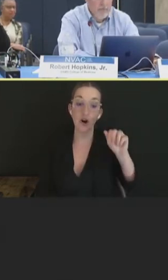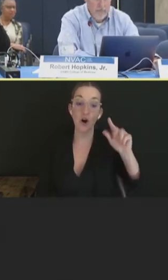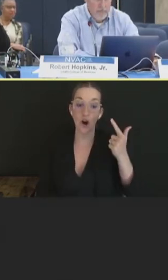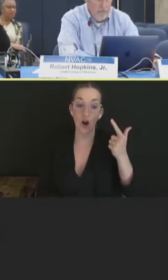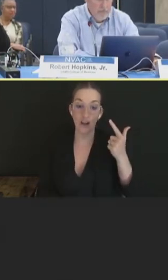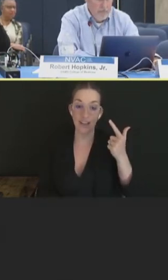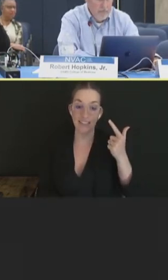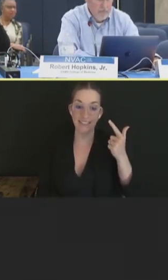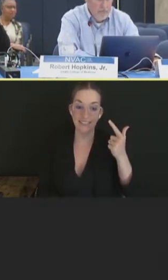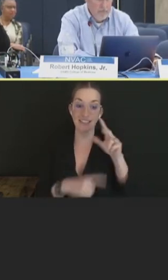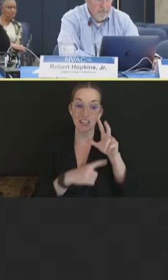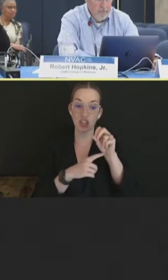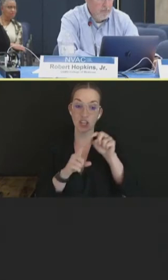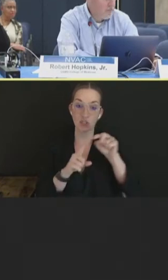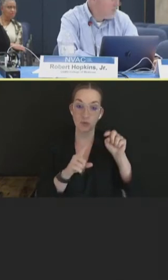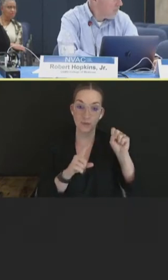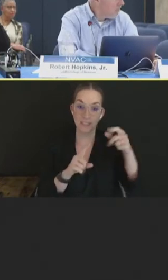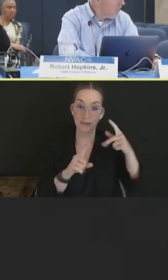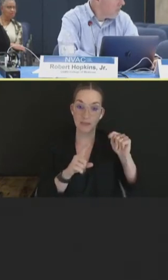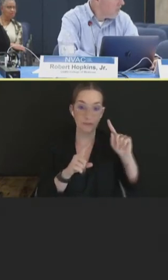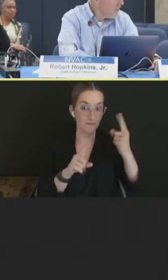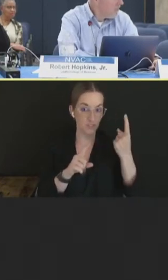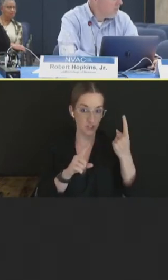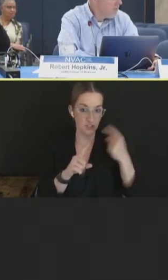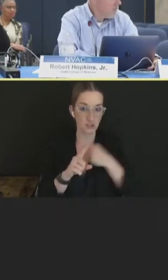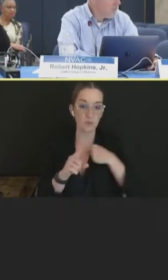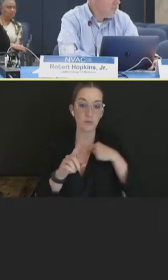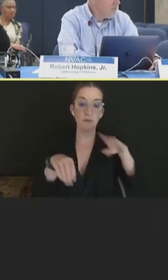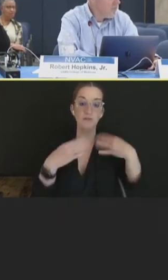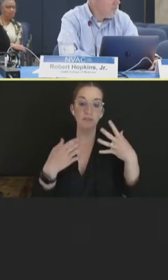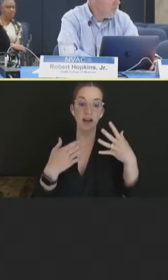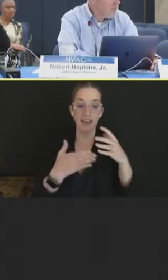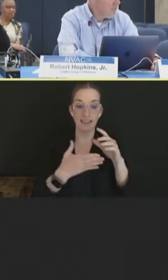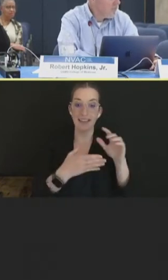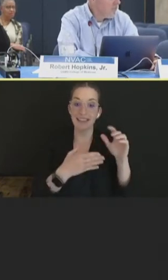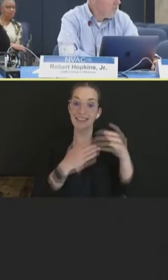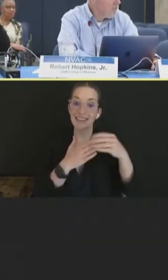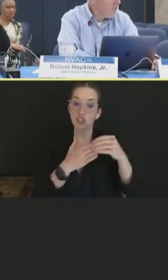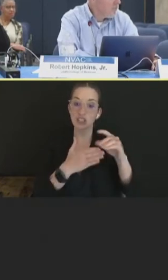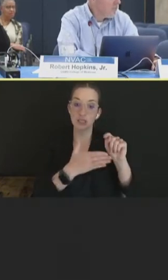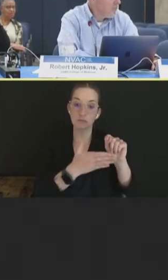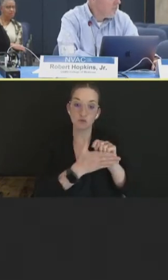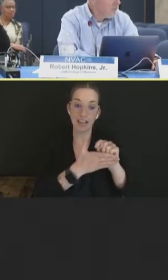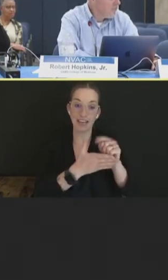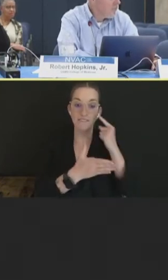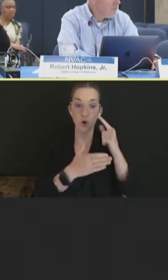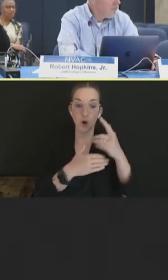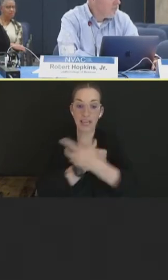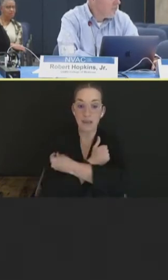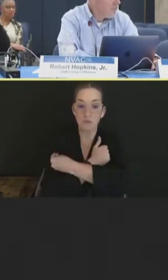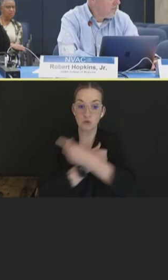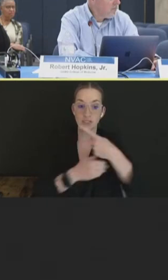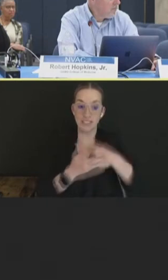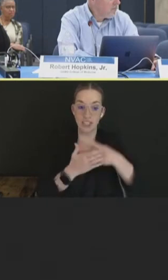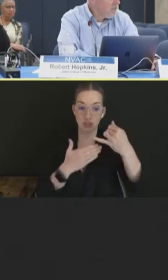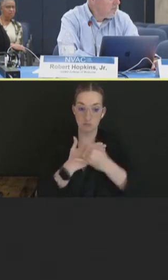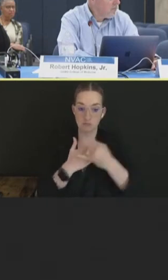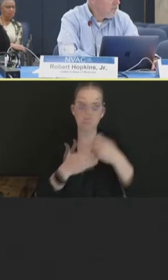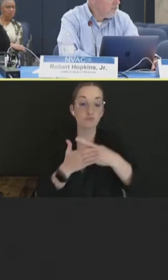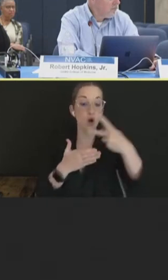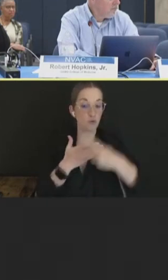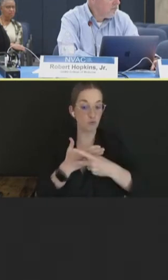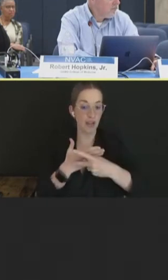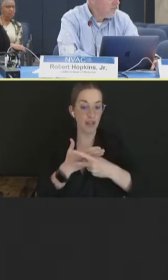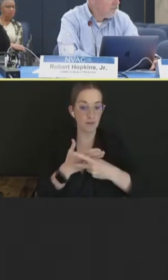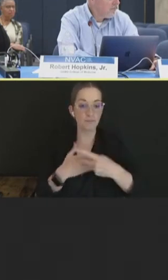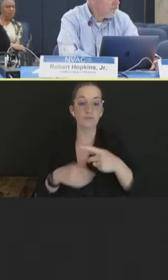We provide leadership training for immunization program managers, and we also have our awards where we